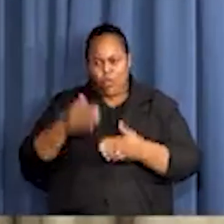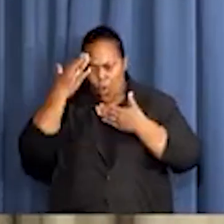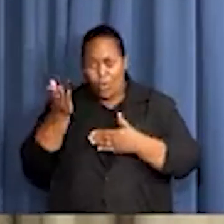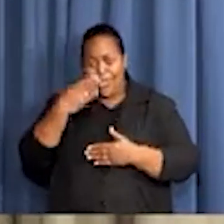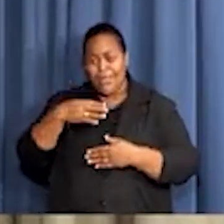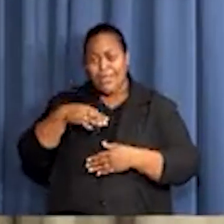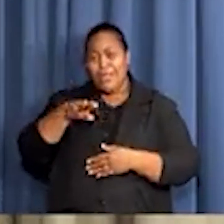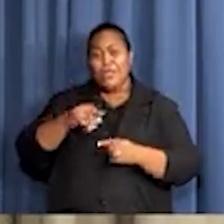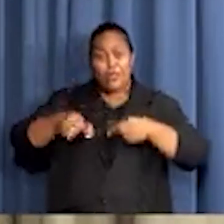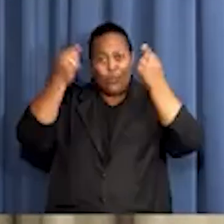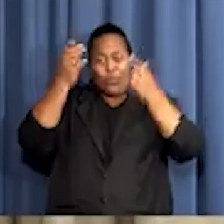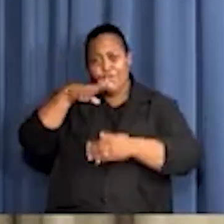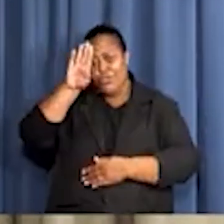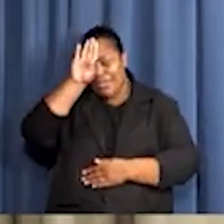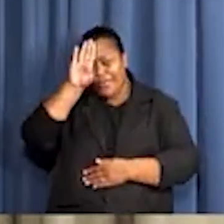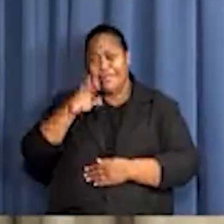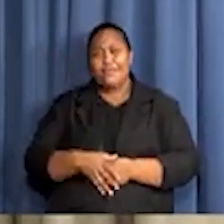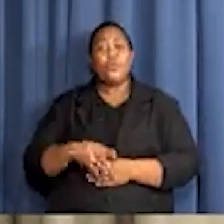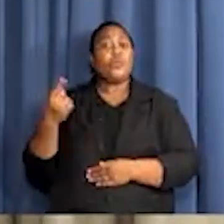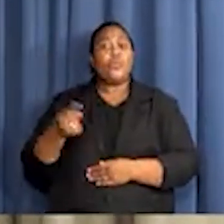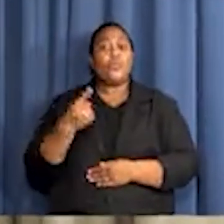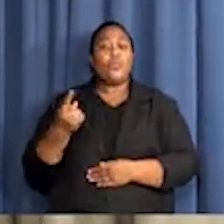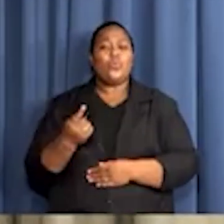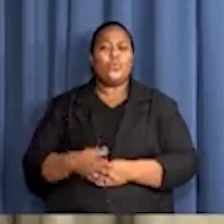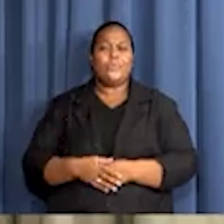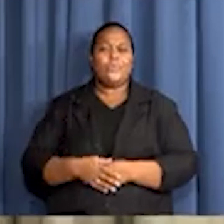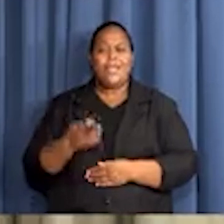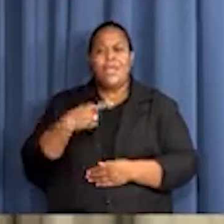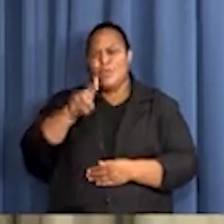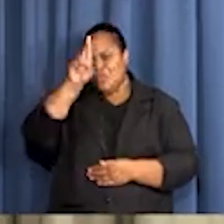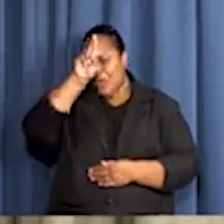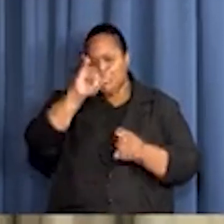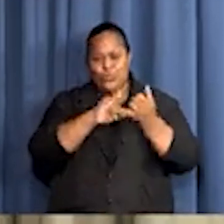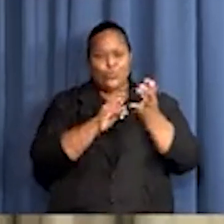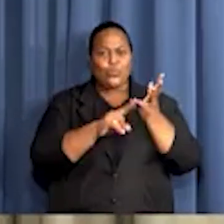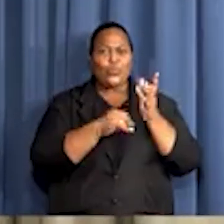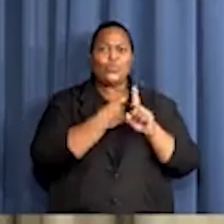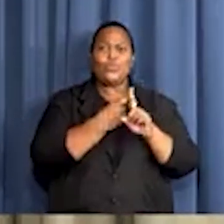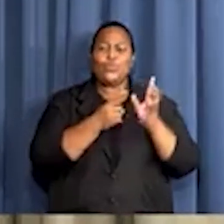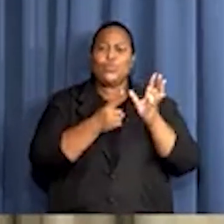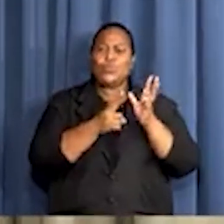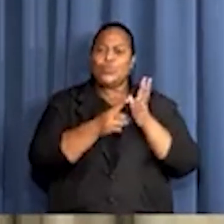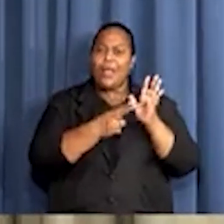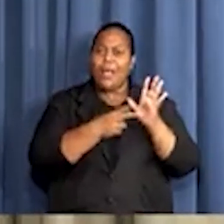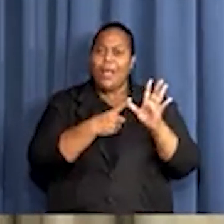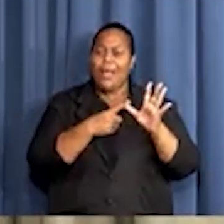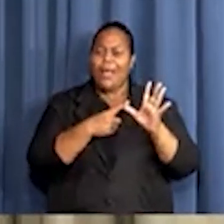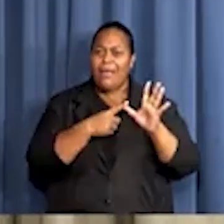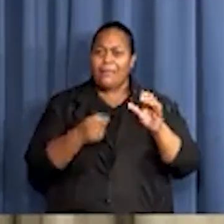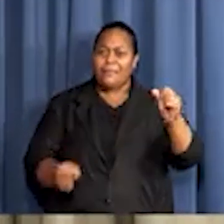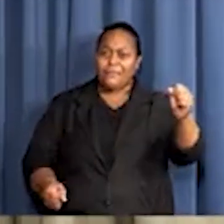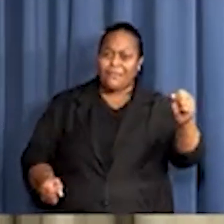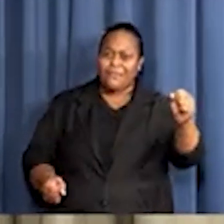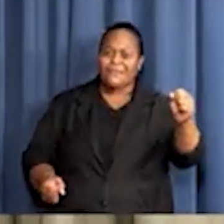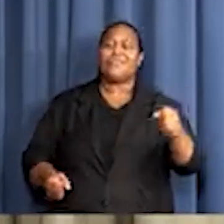Ratu Sir Lalaskuna, it's been our mission to reinstate that national celebration.